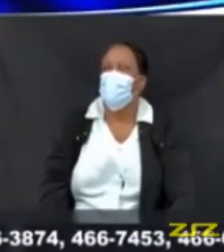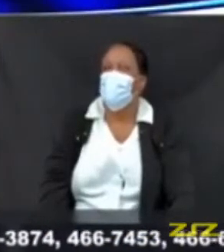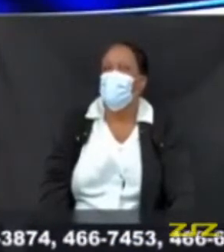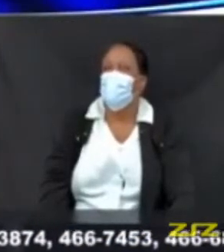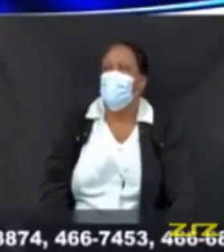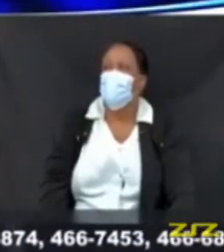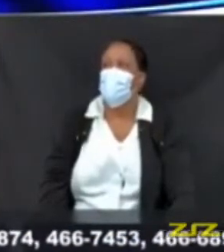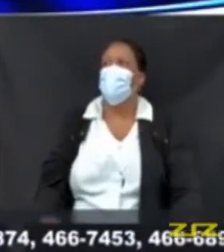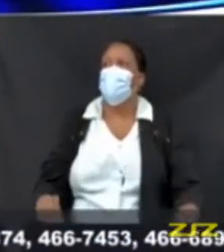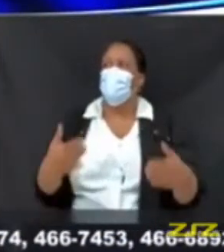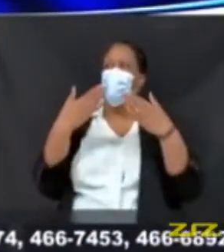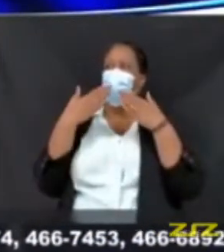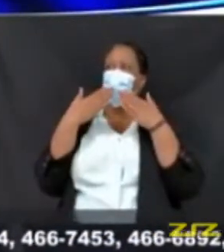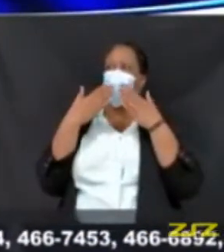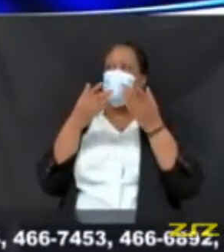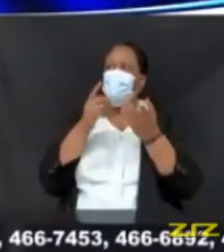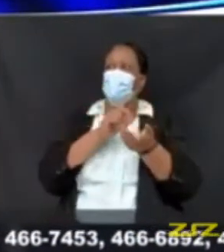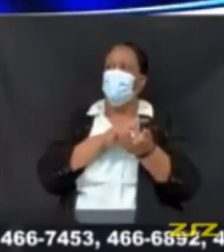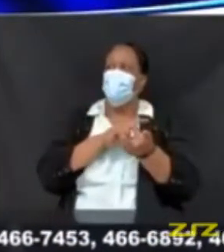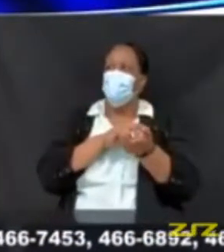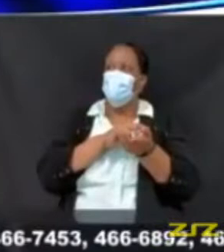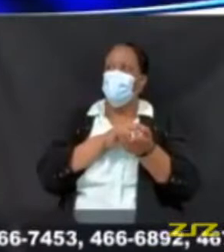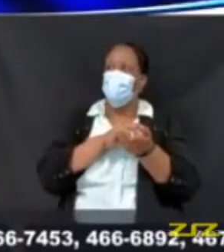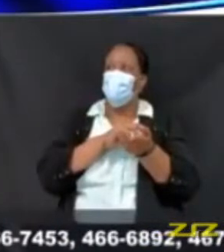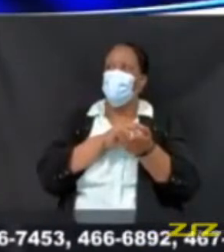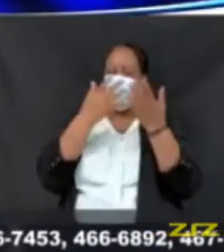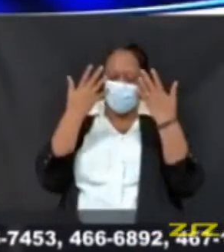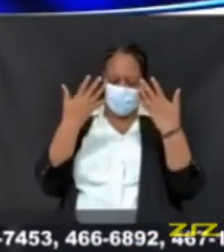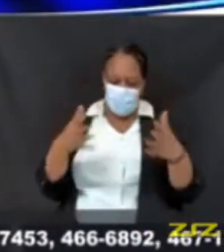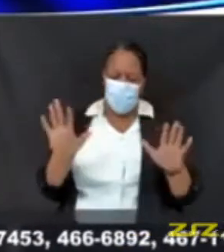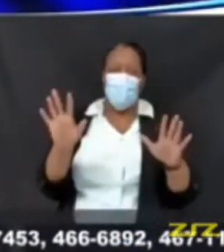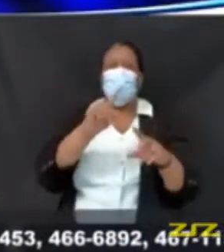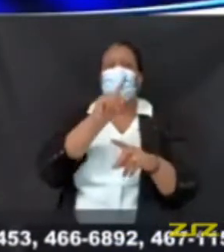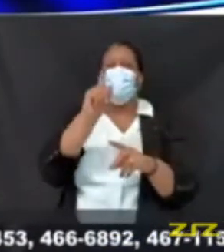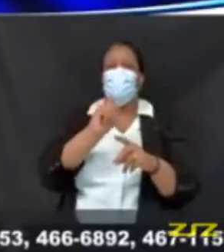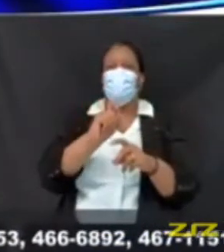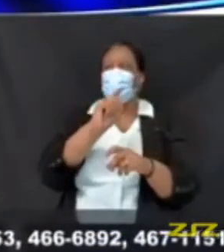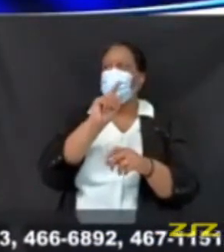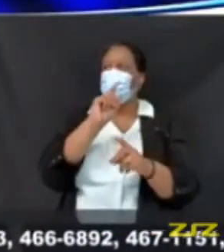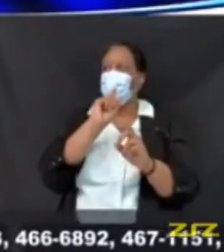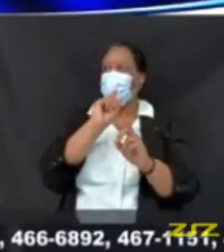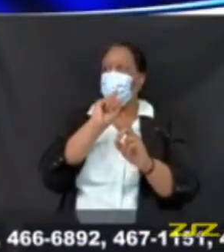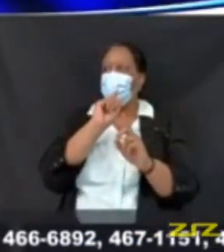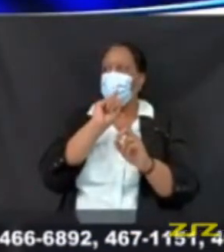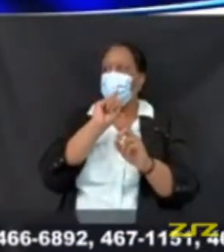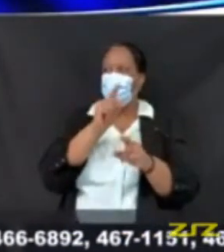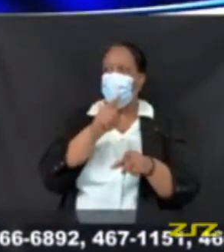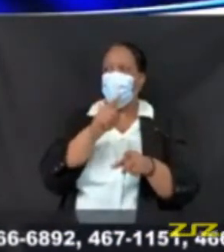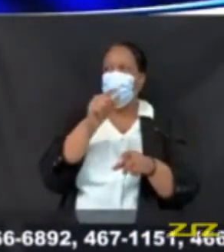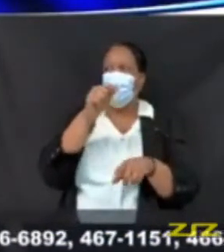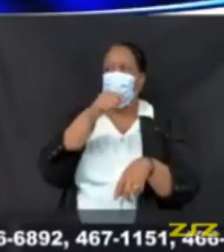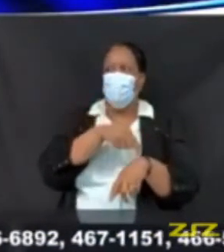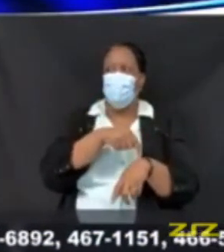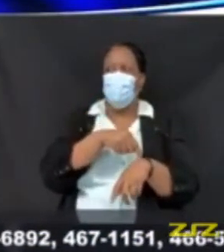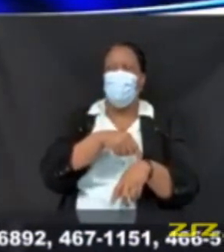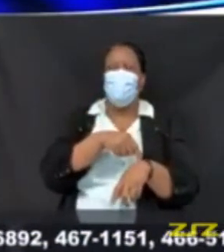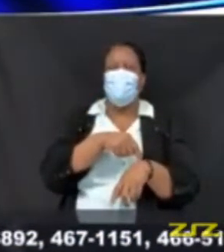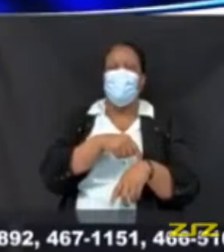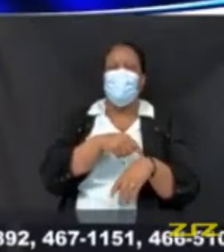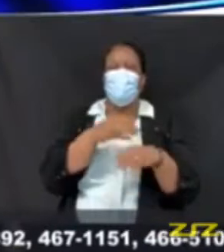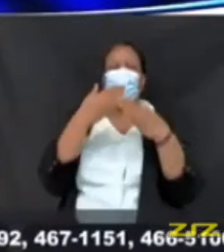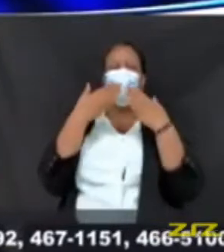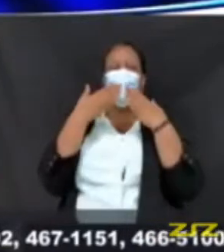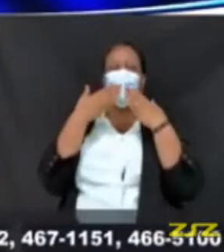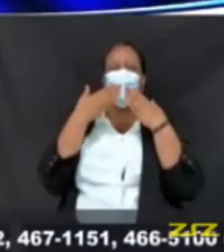Thank you, Dr. Wilkinson. And this brings us to the end to the question and answer segment of the New York